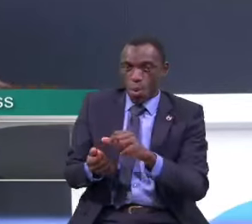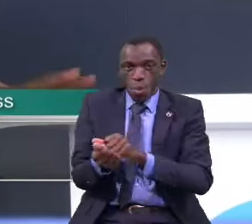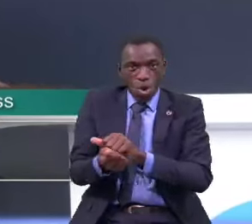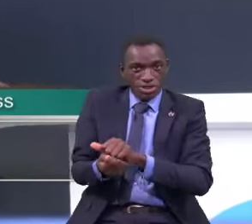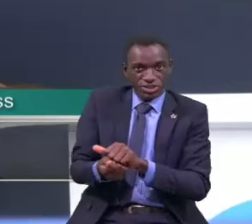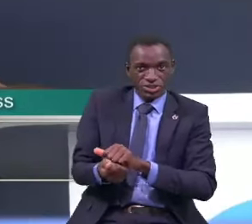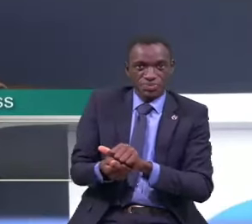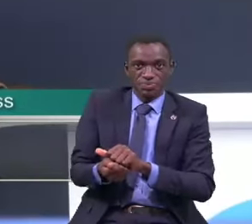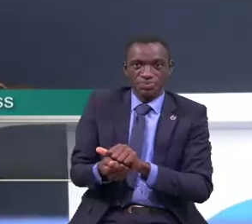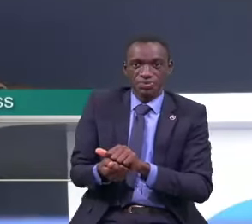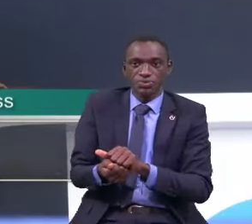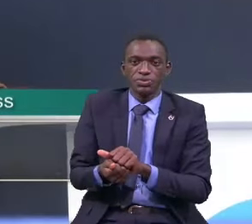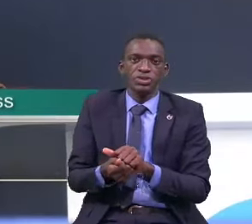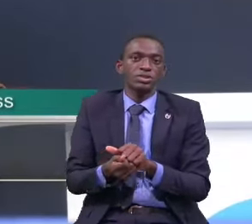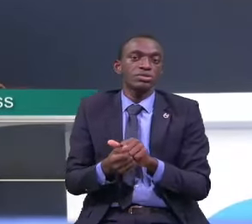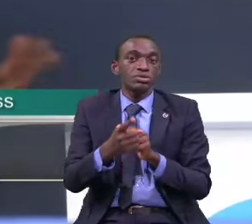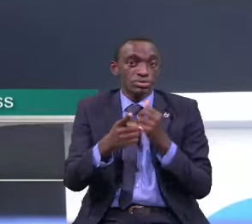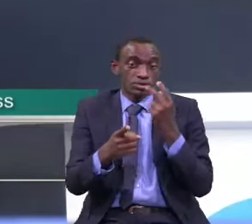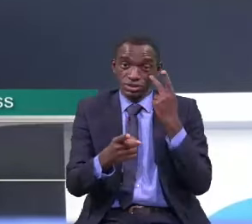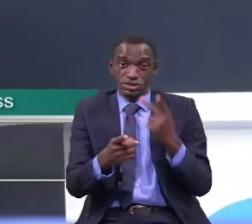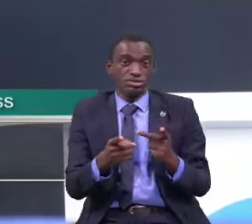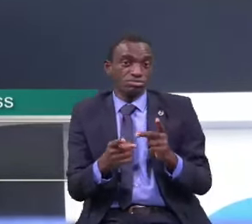look at it normally, naturally.